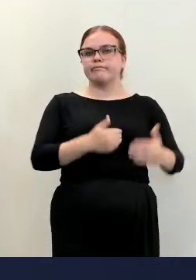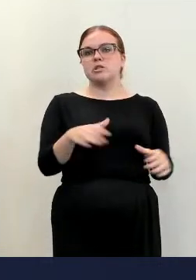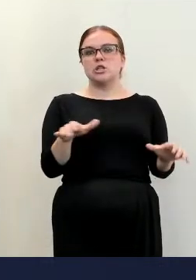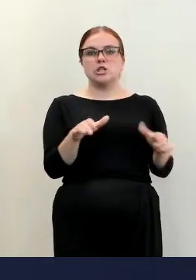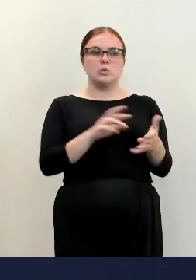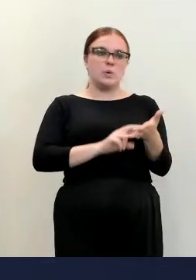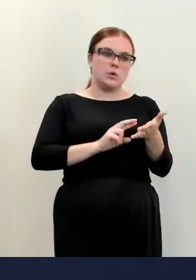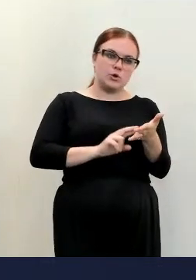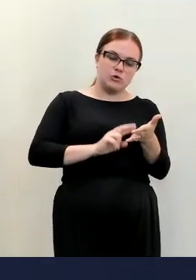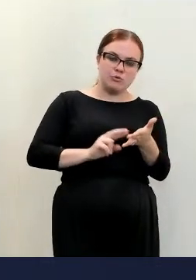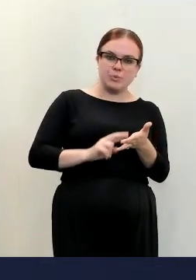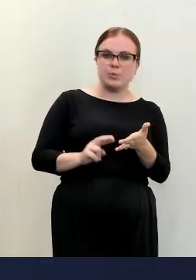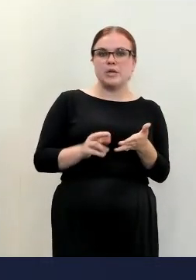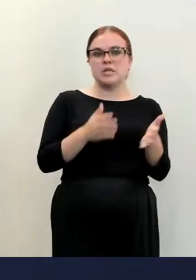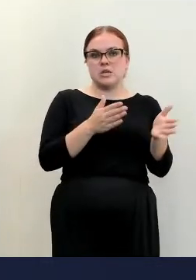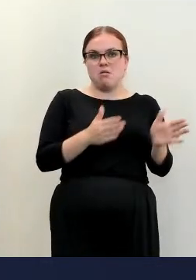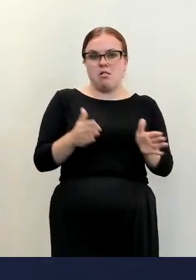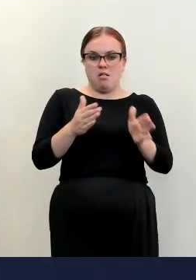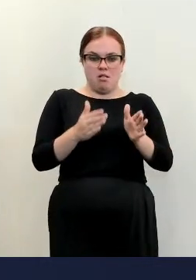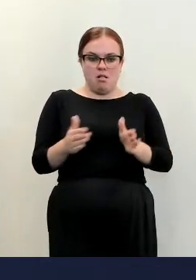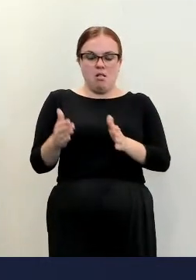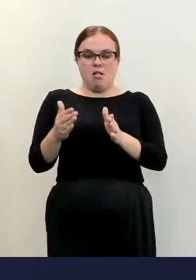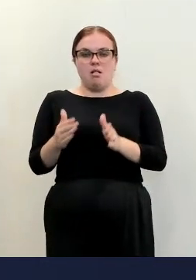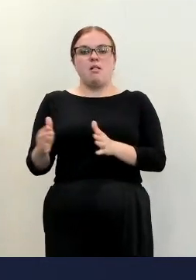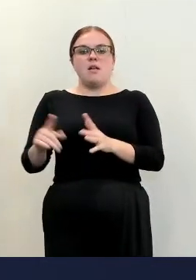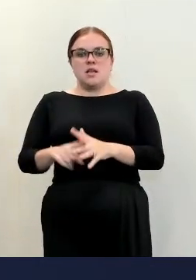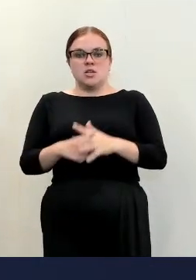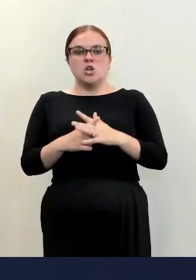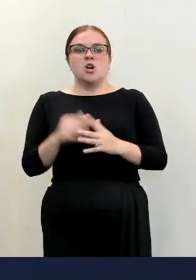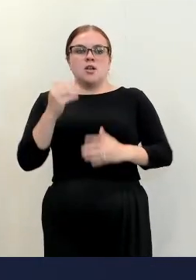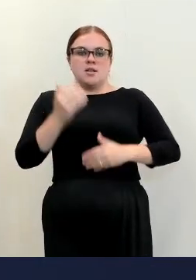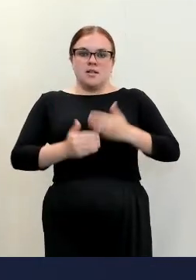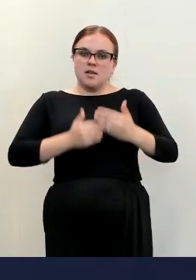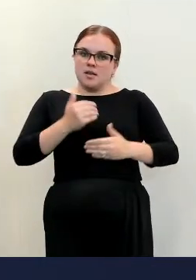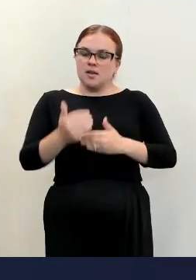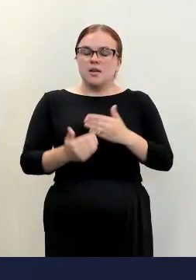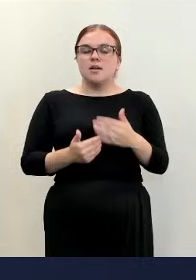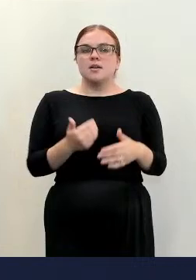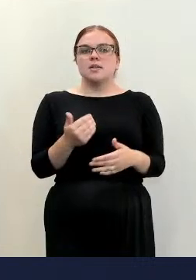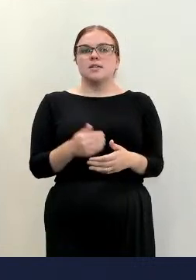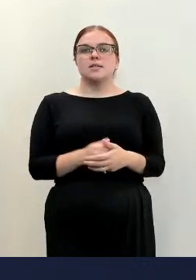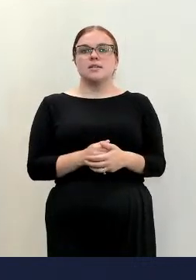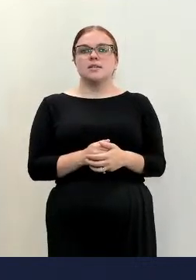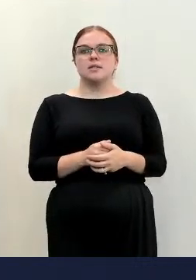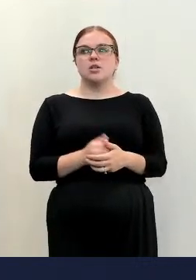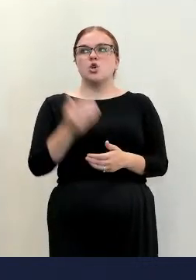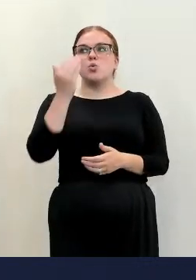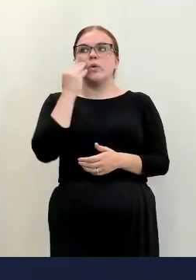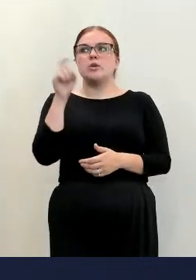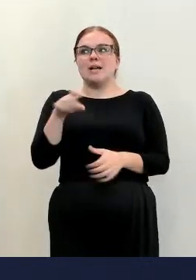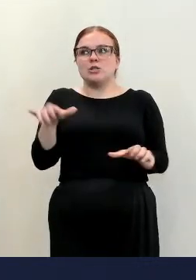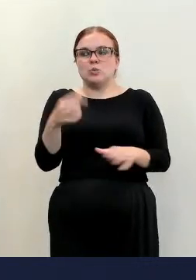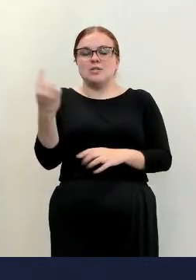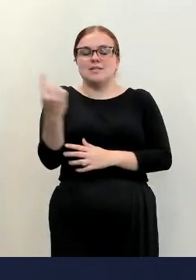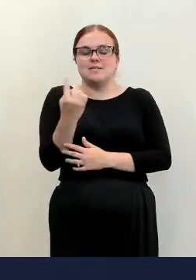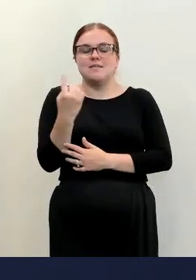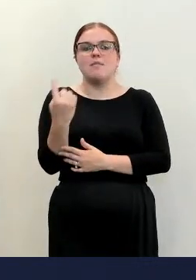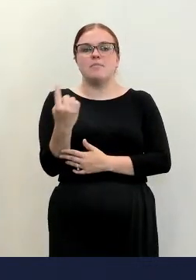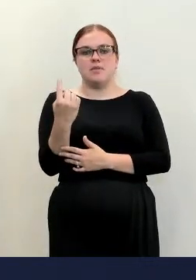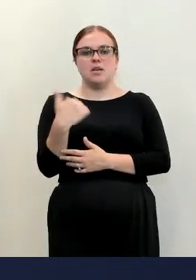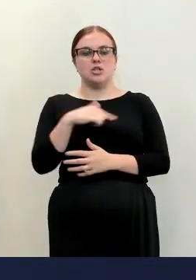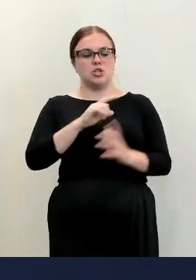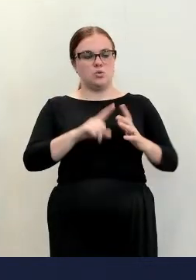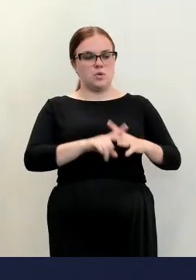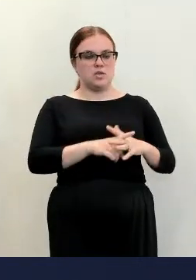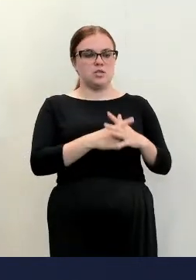the research, the plan that they had implemented. So they were busy doing the research. In the meantime, we knew we had to do something, so we put